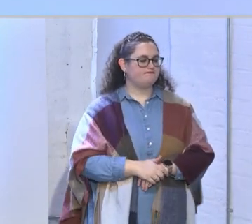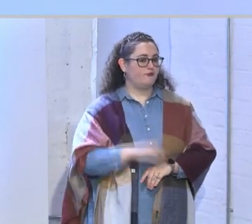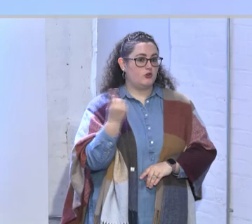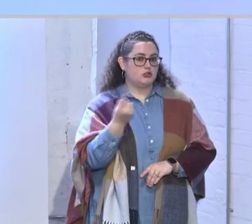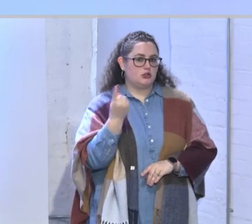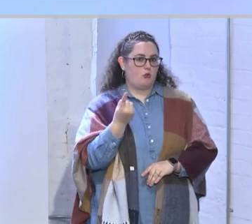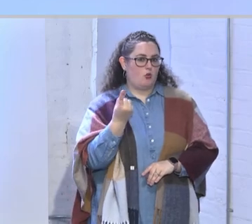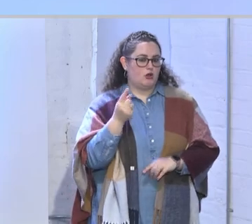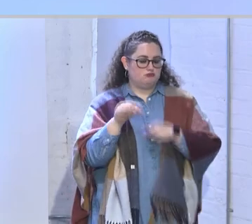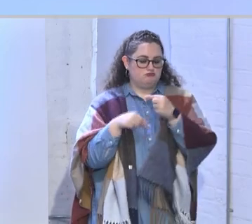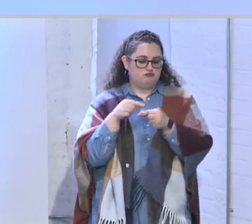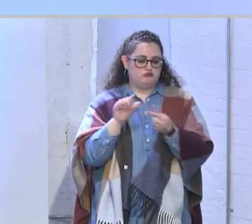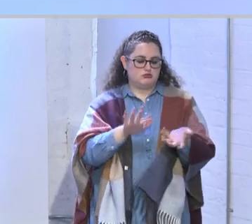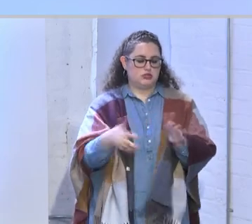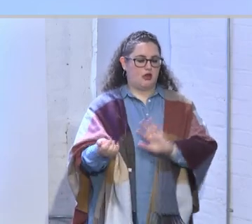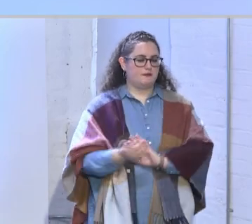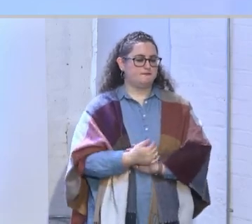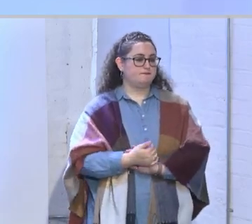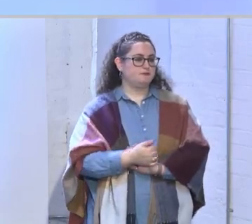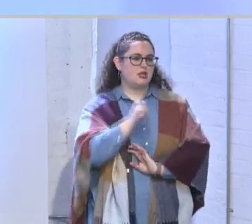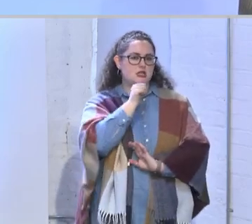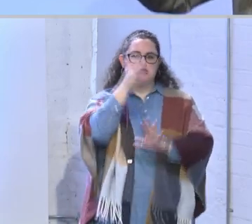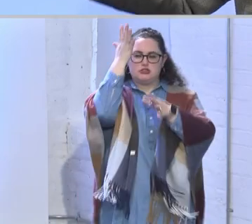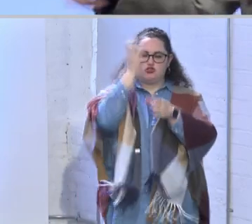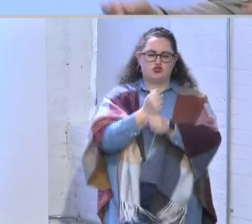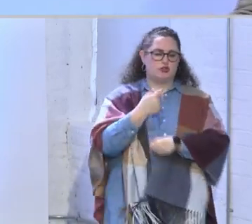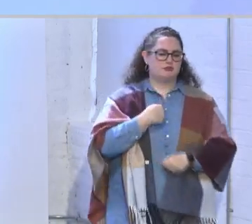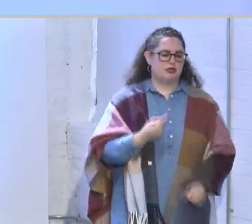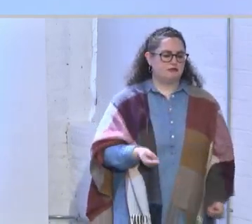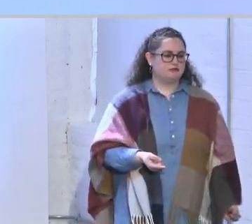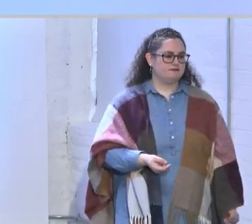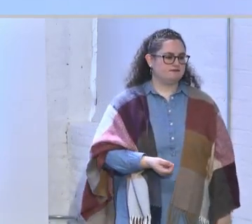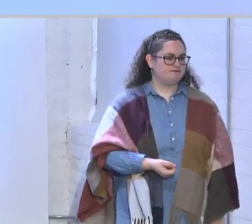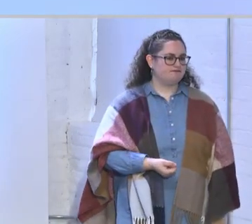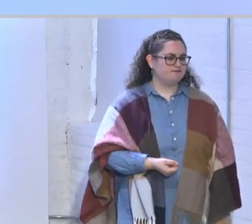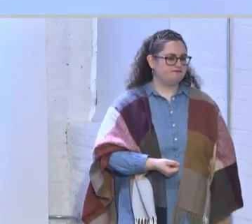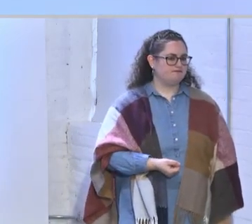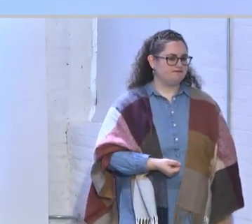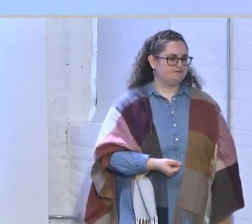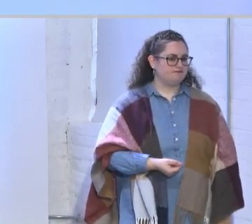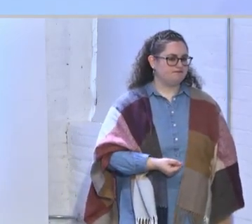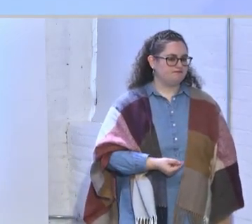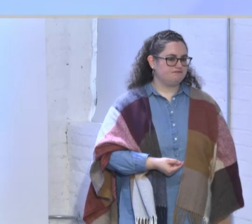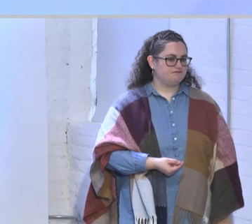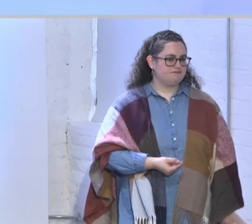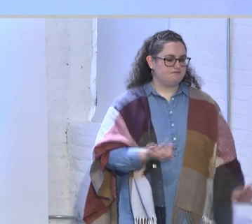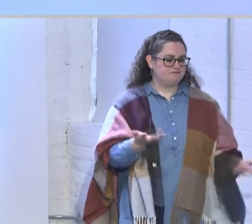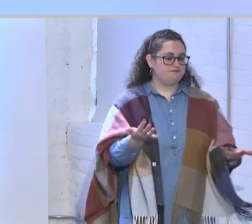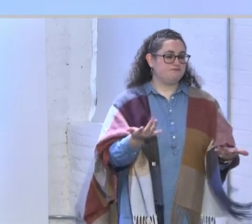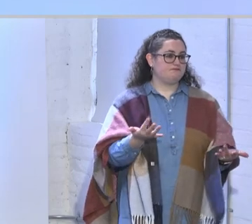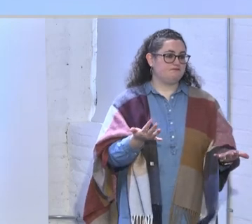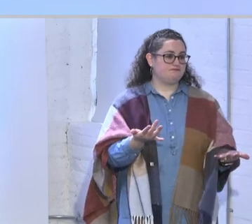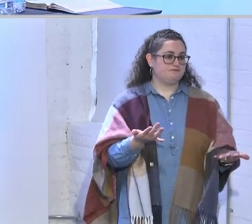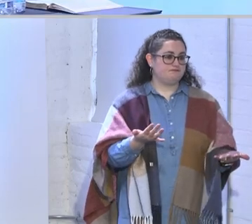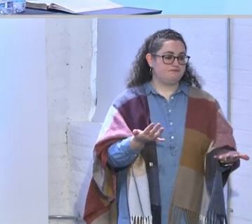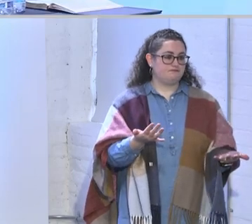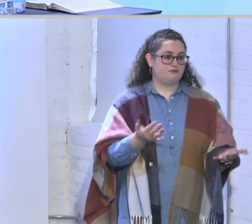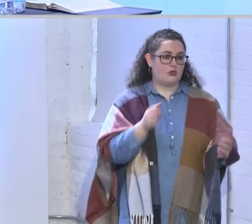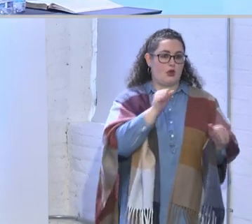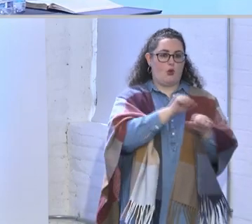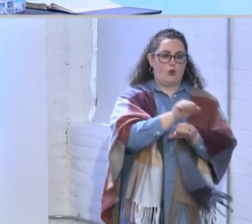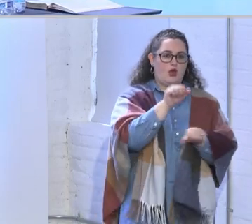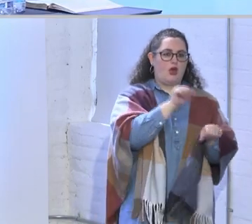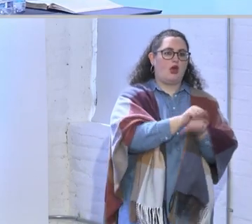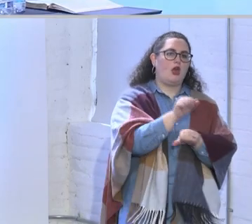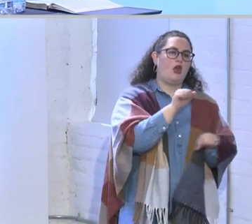graciousness didn't say, you know what, you didn't trust me, I'm going to get rid of you now, and then I'm going to take the others in. He just waited, and he worked, and